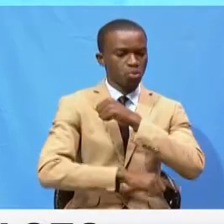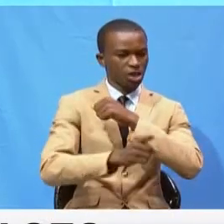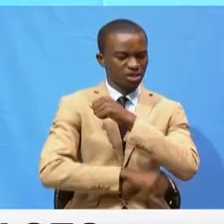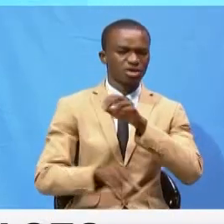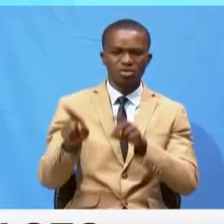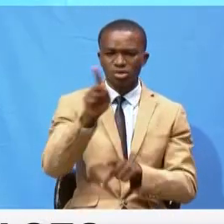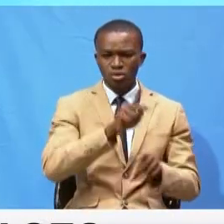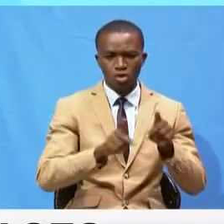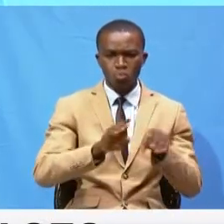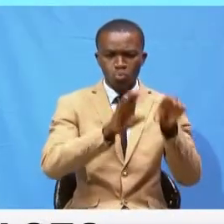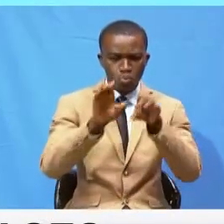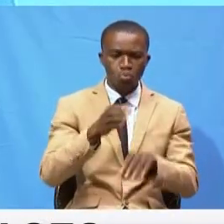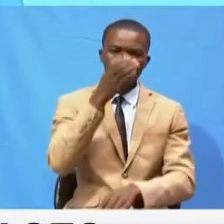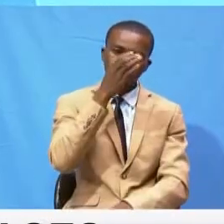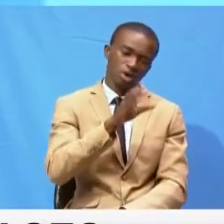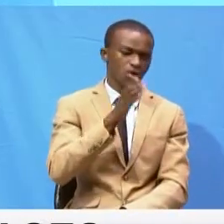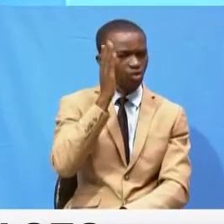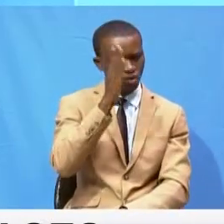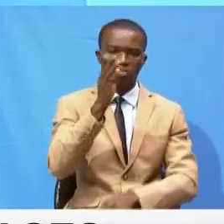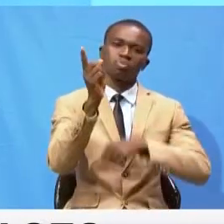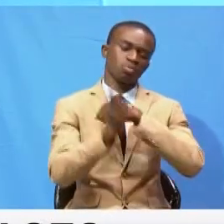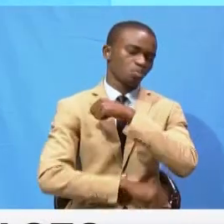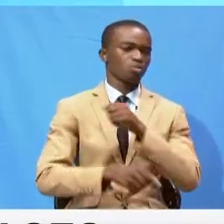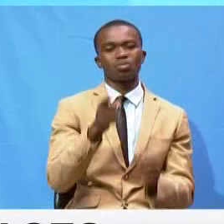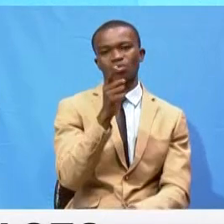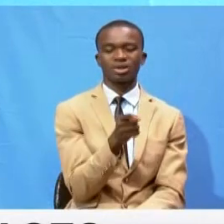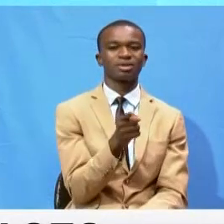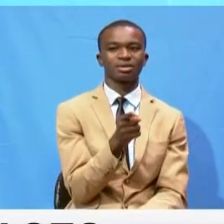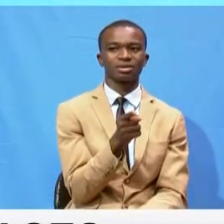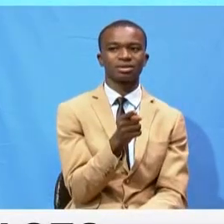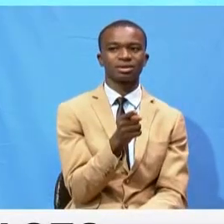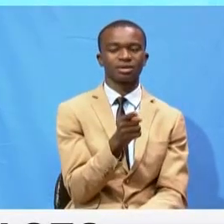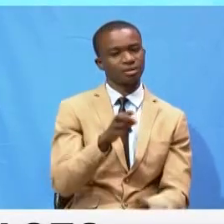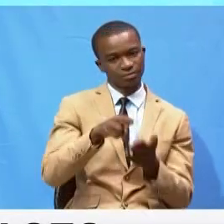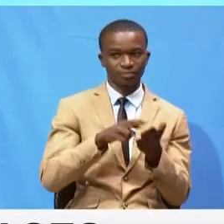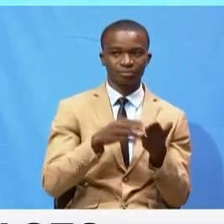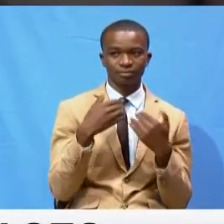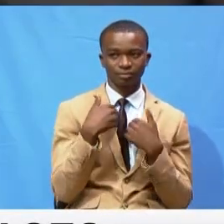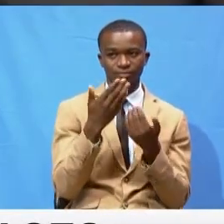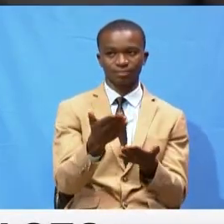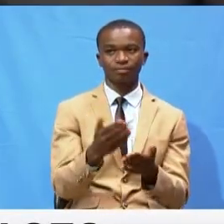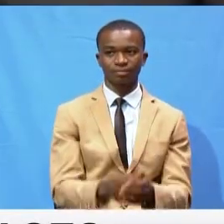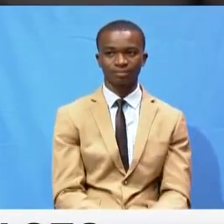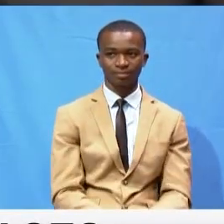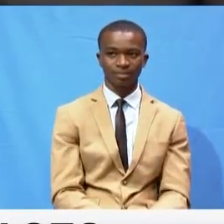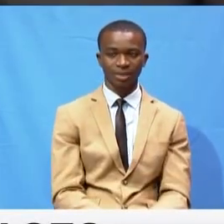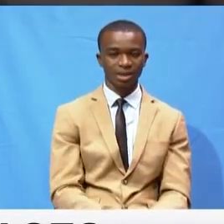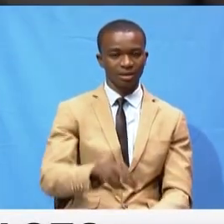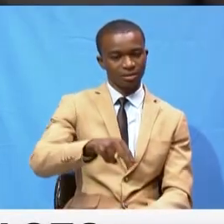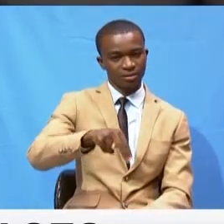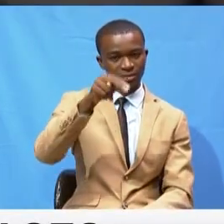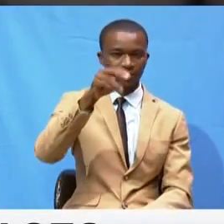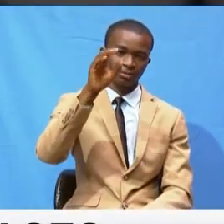of forfeiting assets believed to be proceeds of crime. Here are the details. He was in the Northern